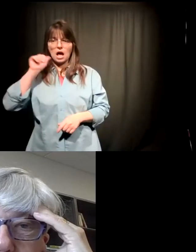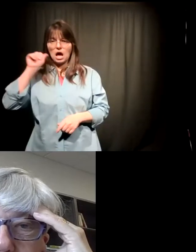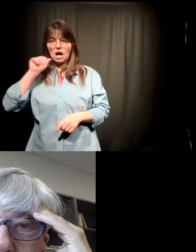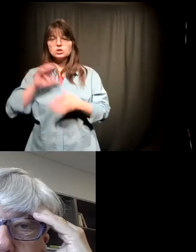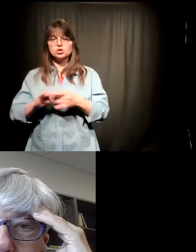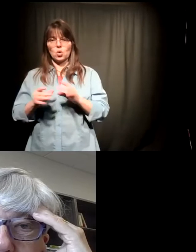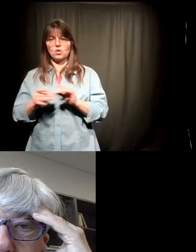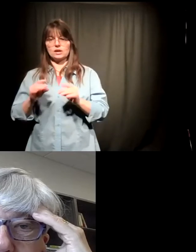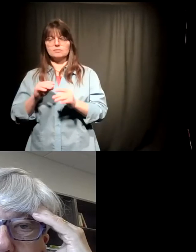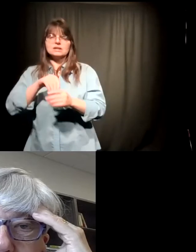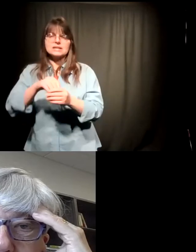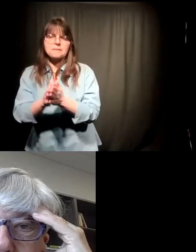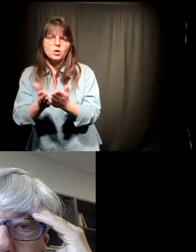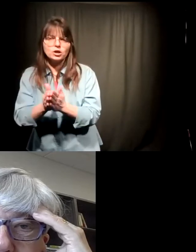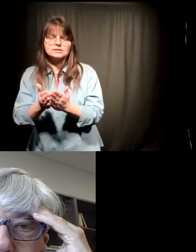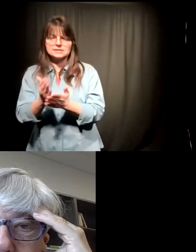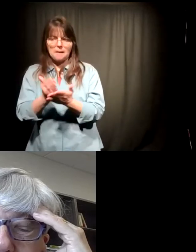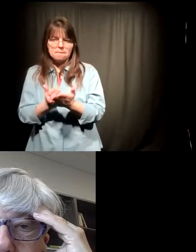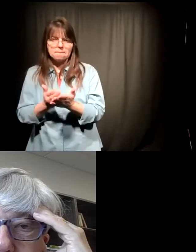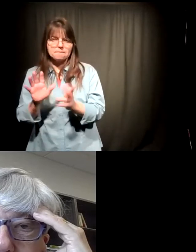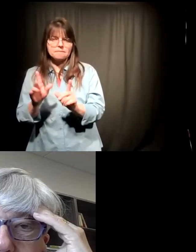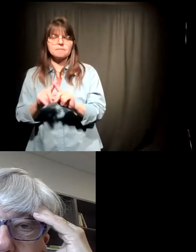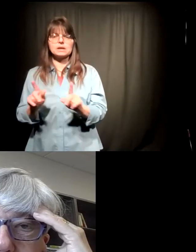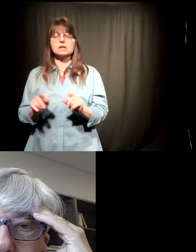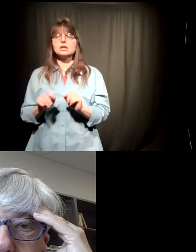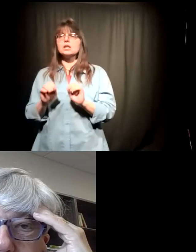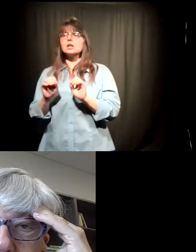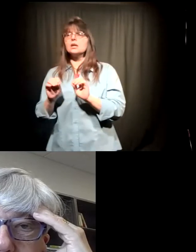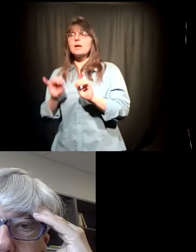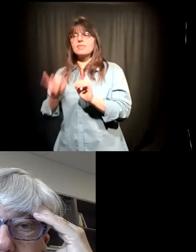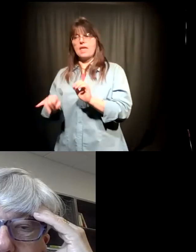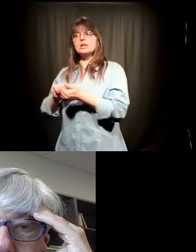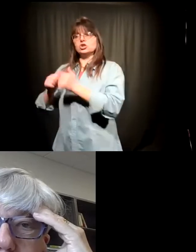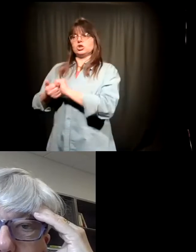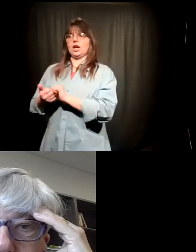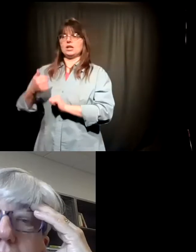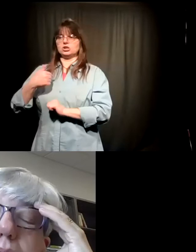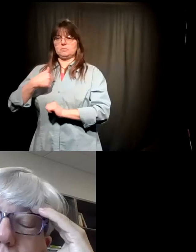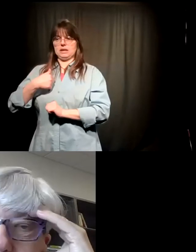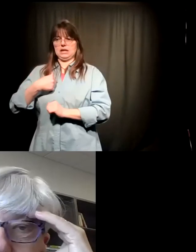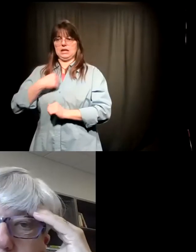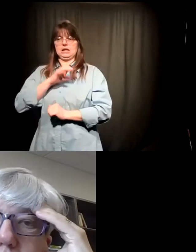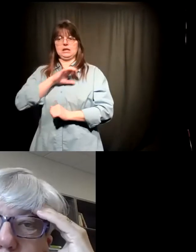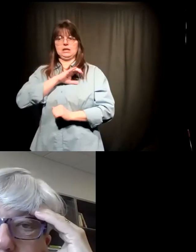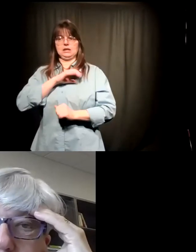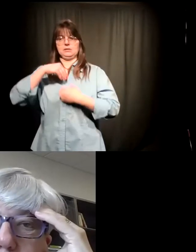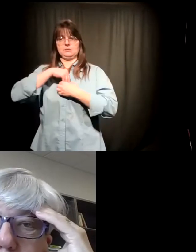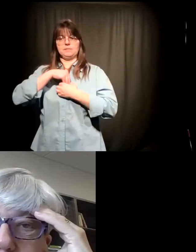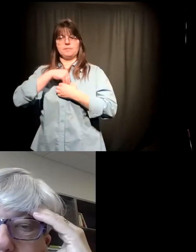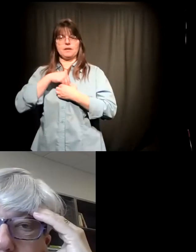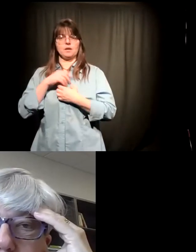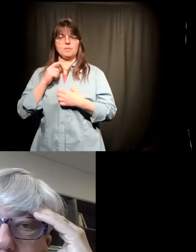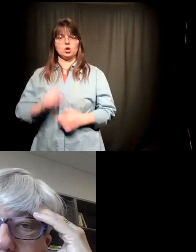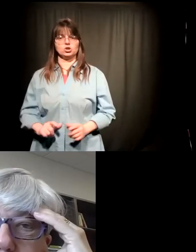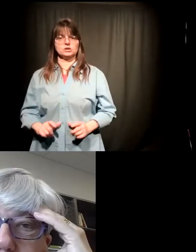And so there was a lot about that I mean, really had no business in the final book, but was absolutely critical